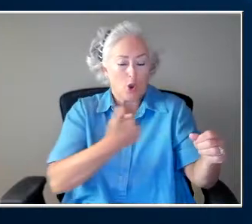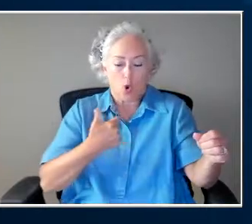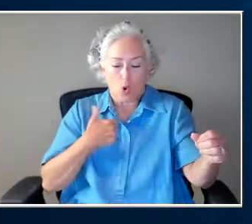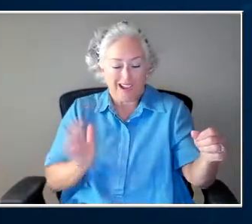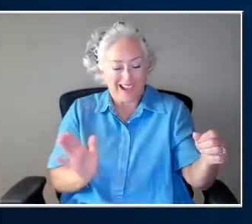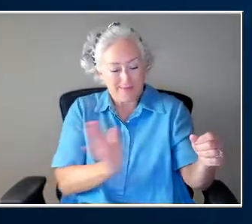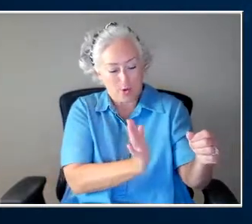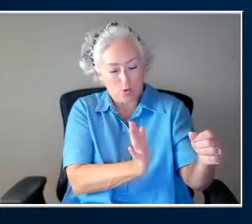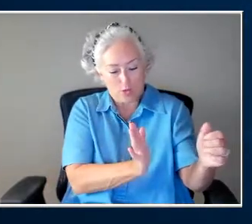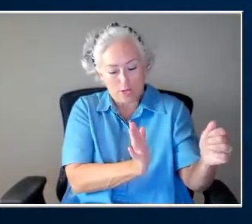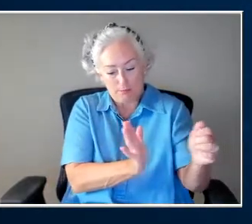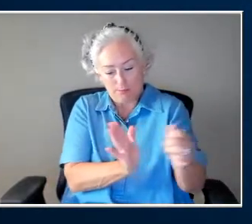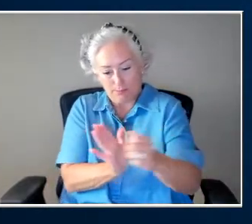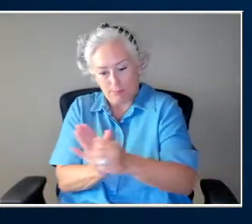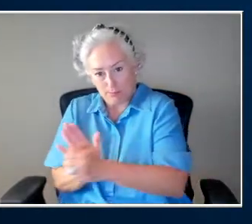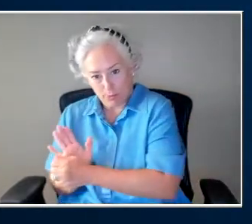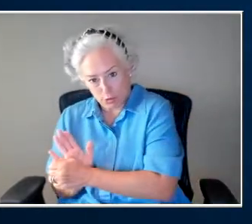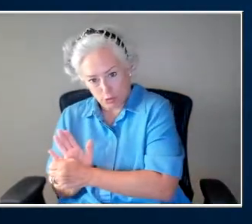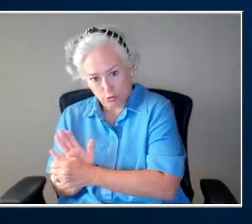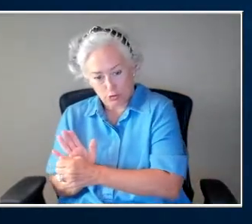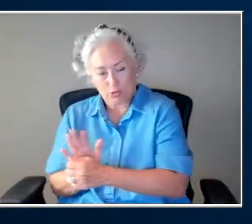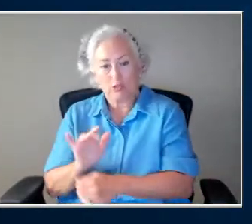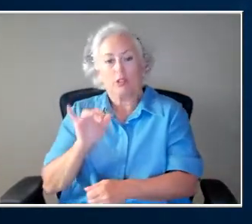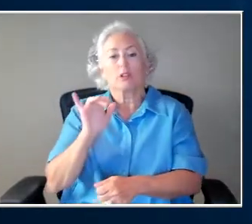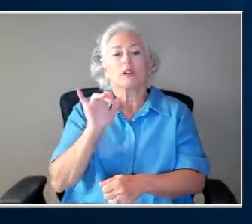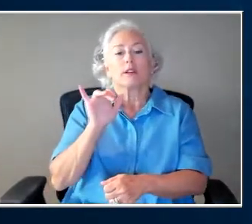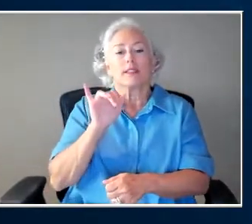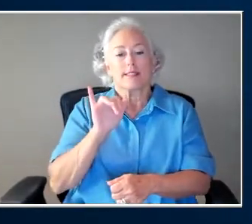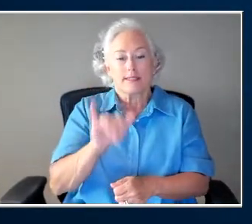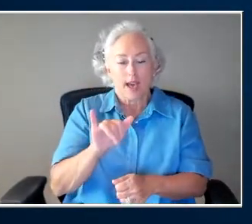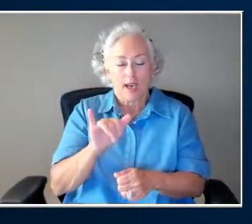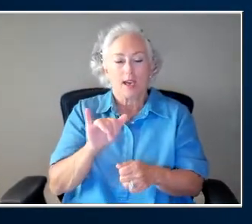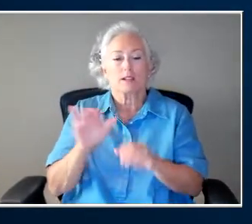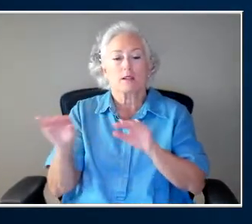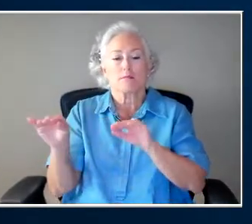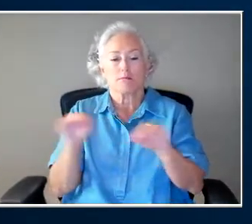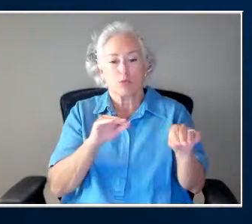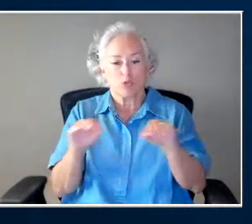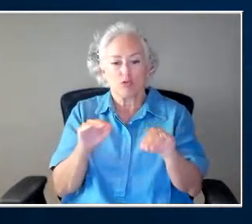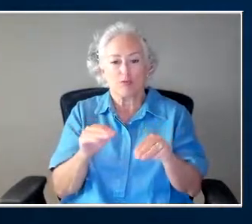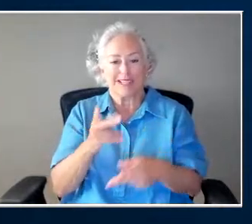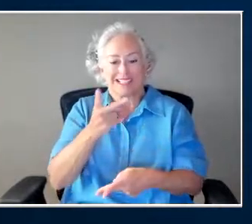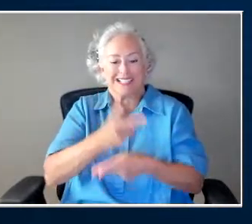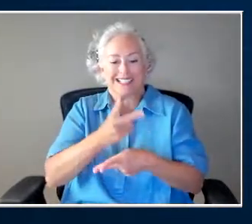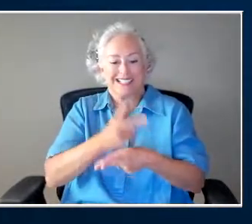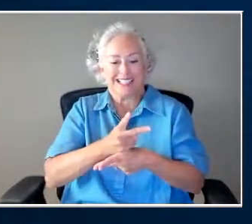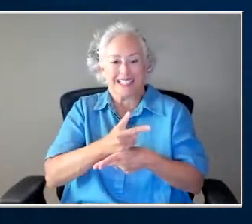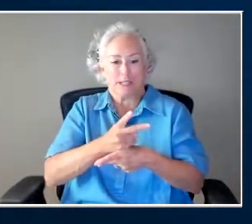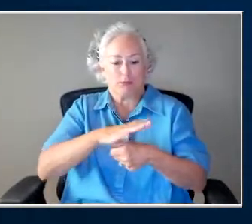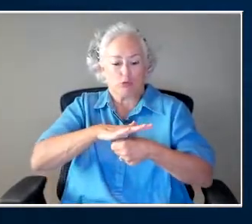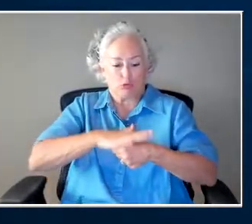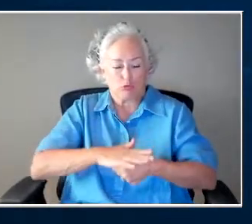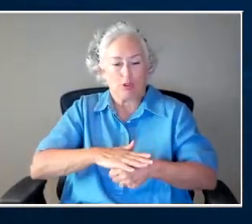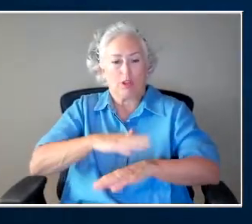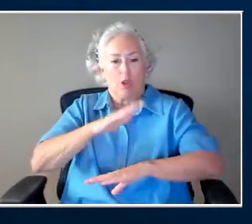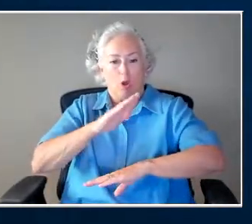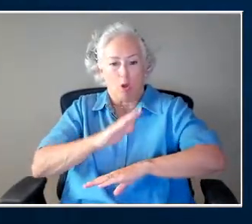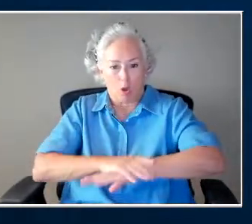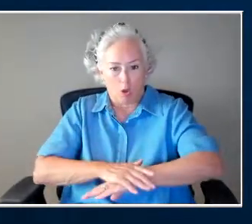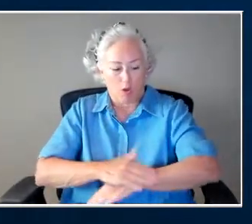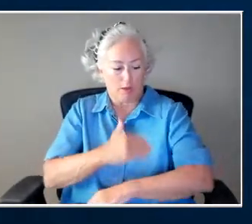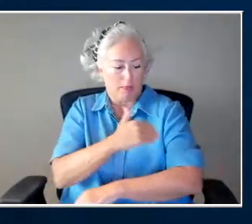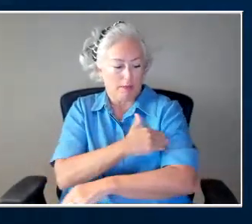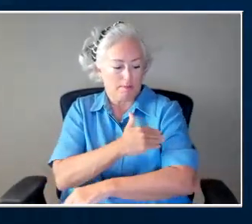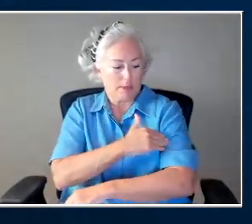lower the arm. This just kind of maintains tension on that the muscles of the posterior shoulder, just